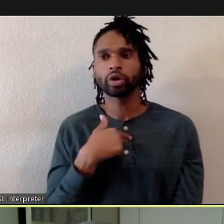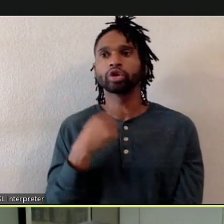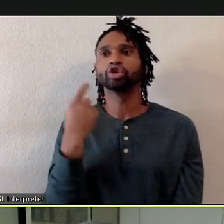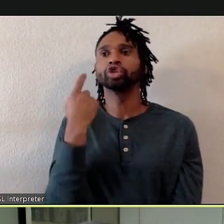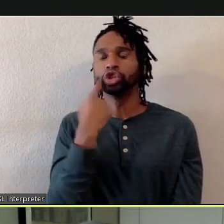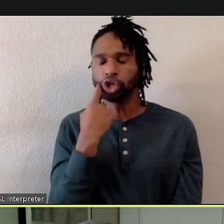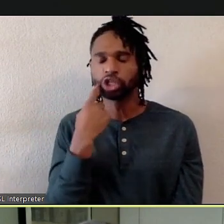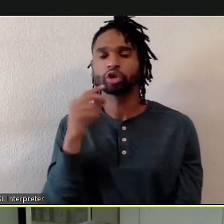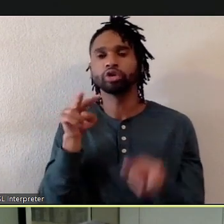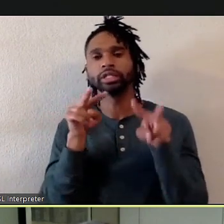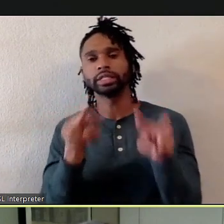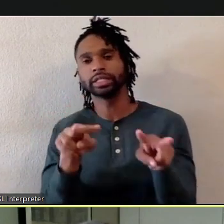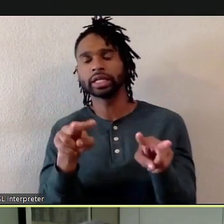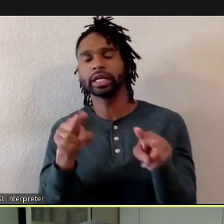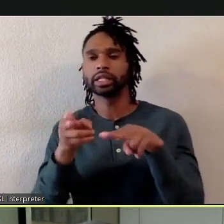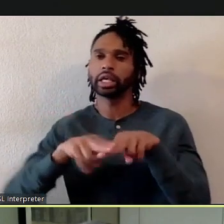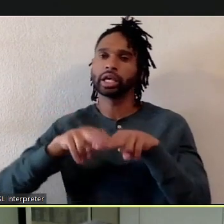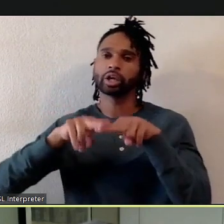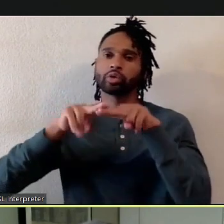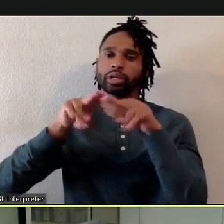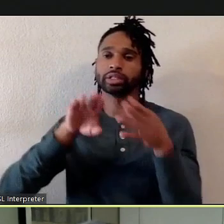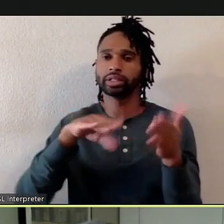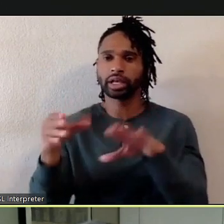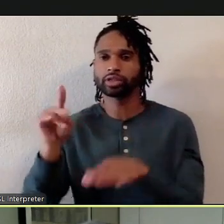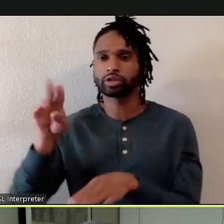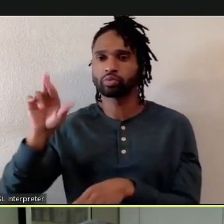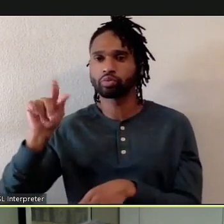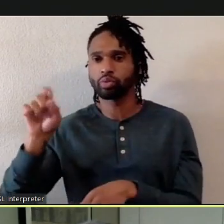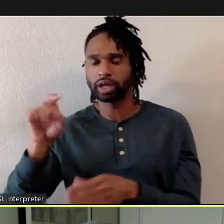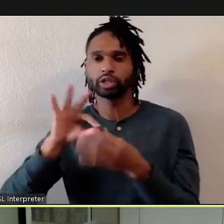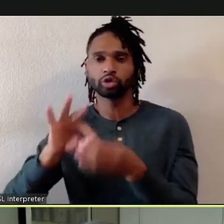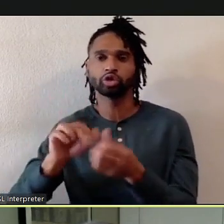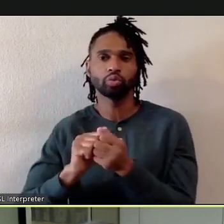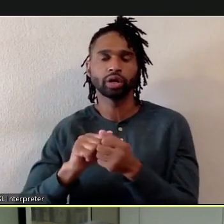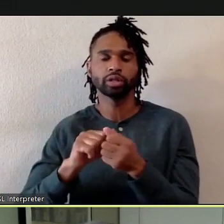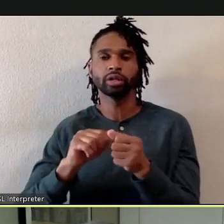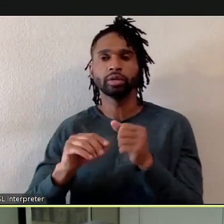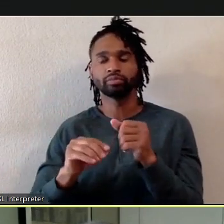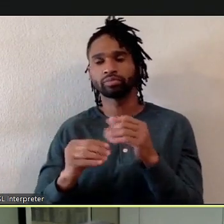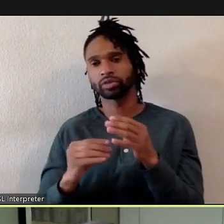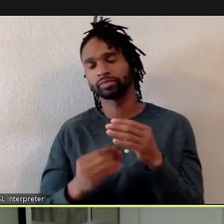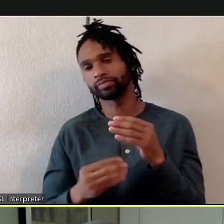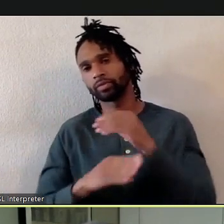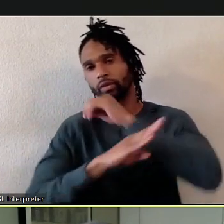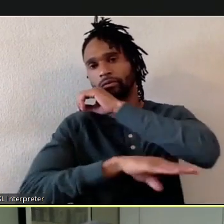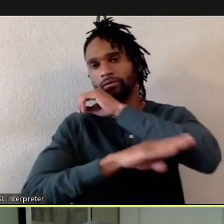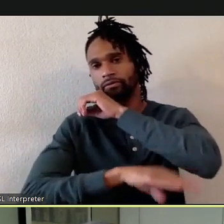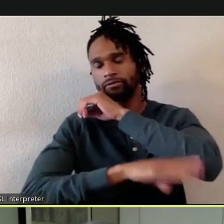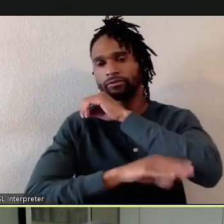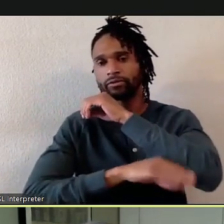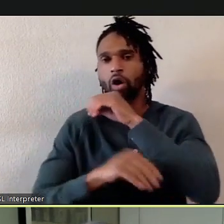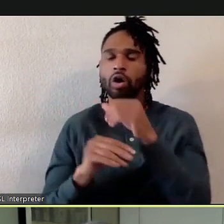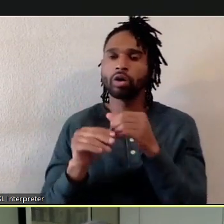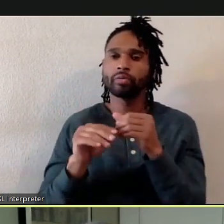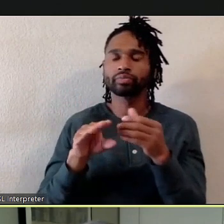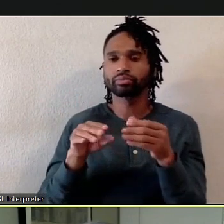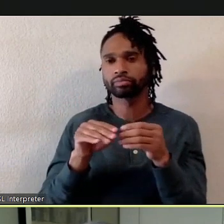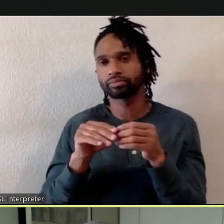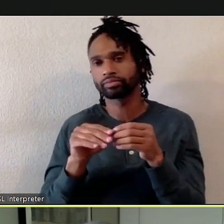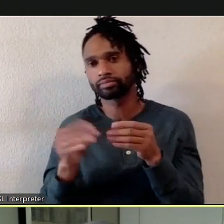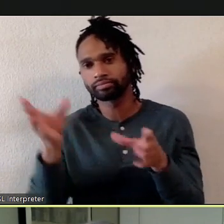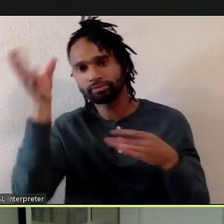to see an increase in deaths associated with this fall wave of illness. And I think, unfortunately, we're going to see many more